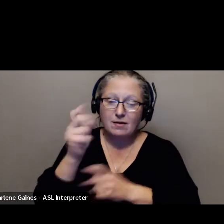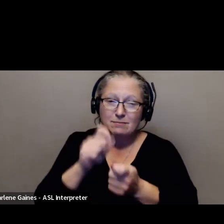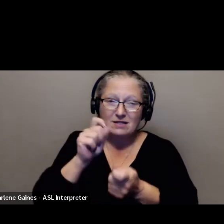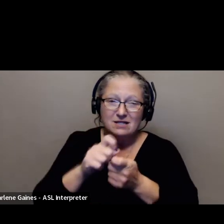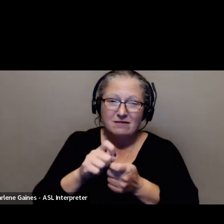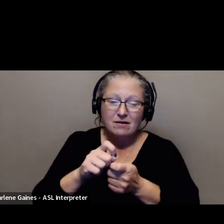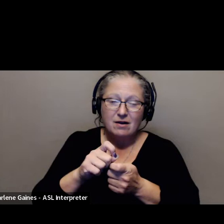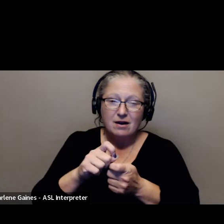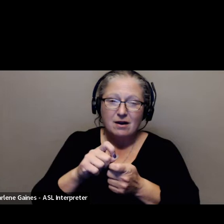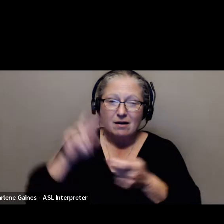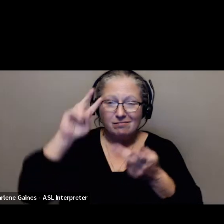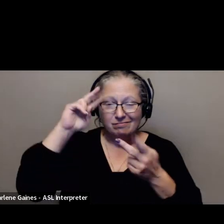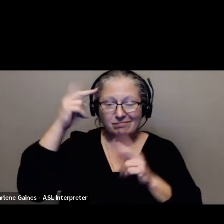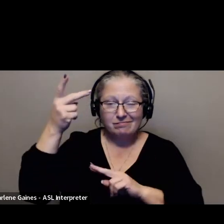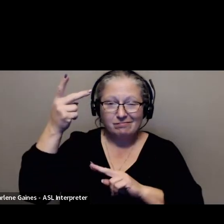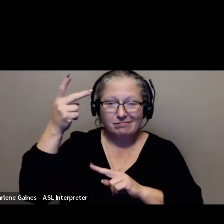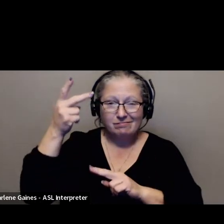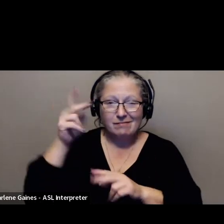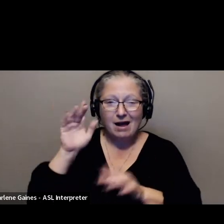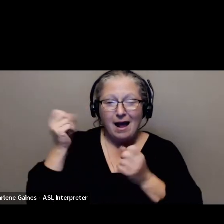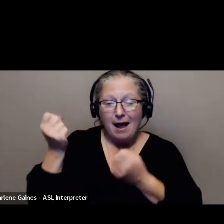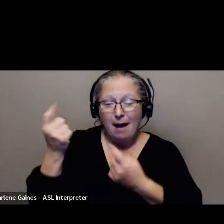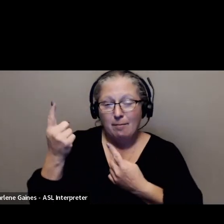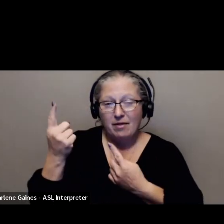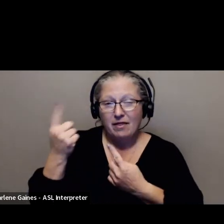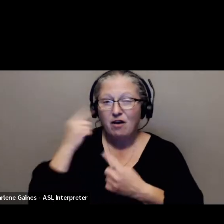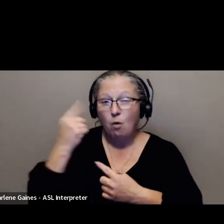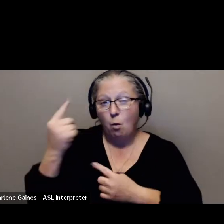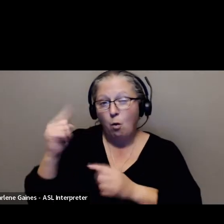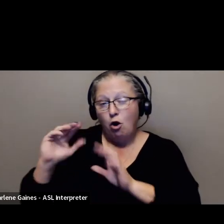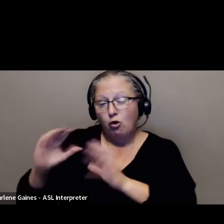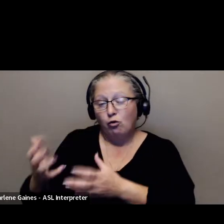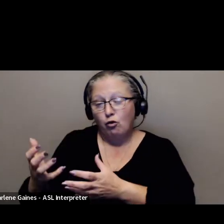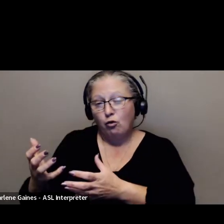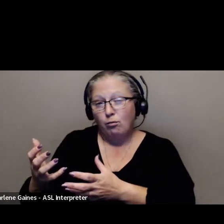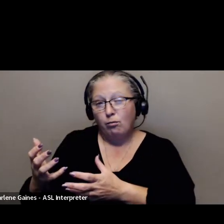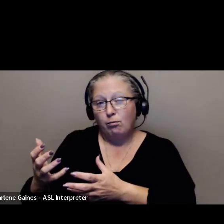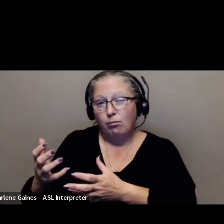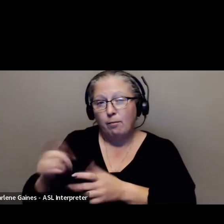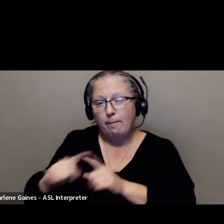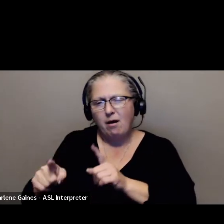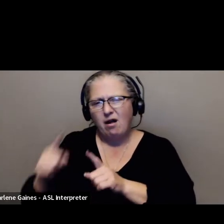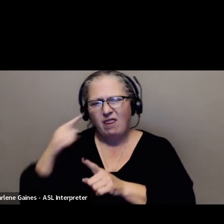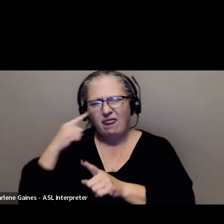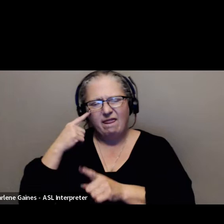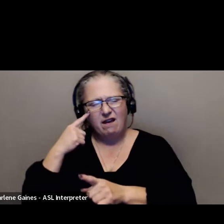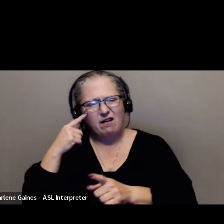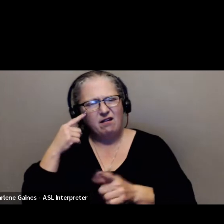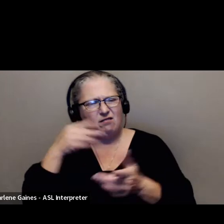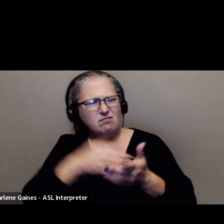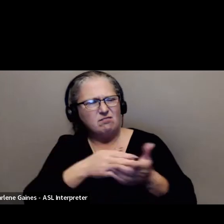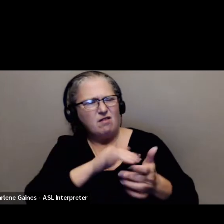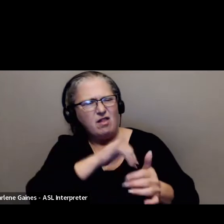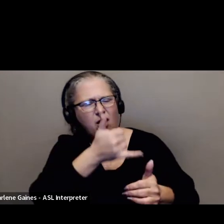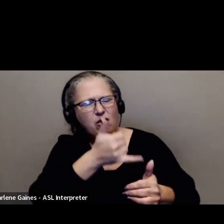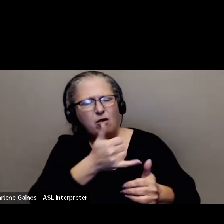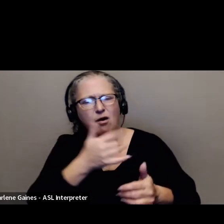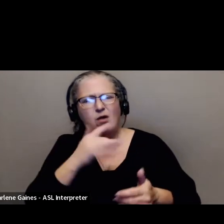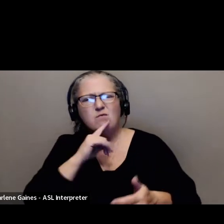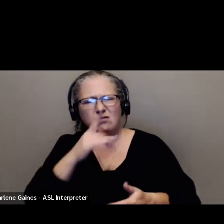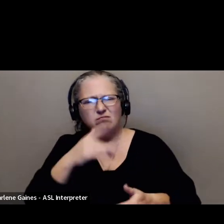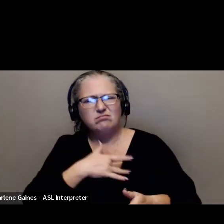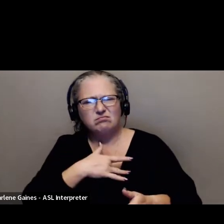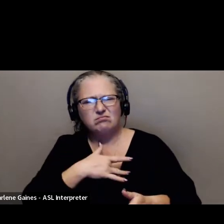the misinterpretation of empathy for one group as animosity towards another, resonates deeply